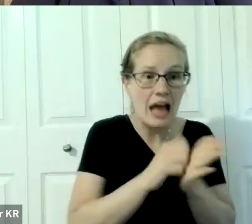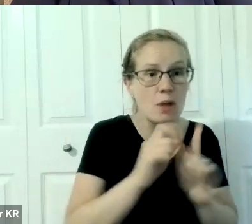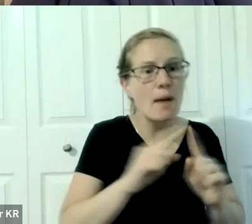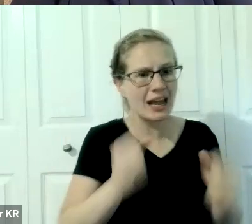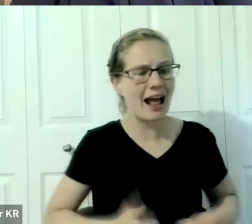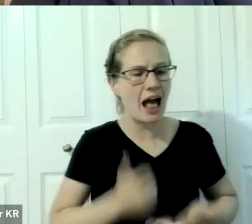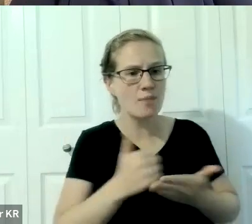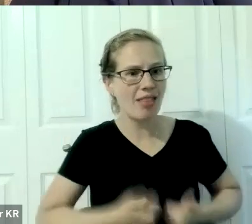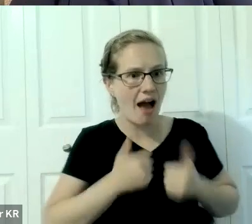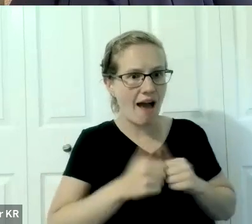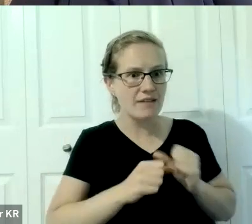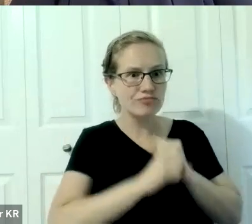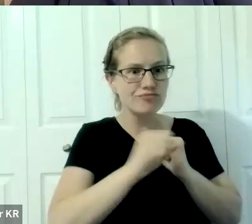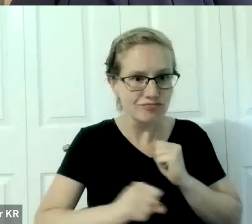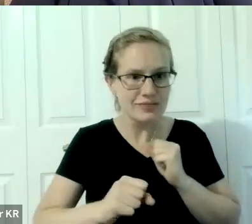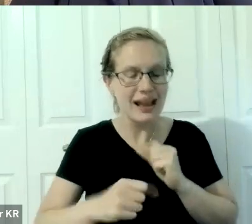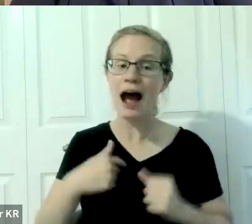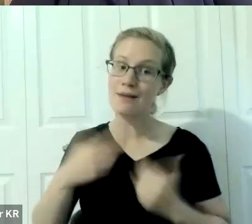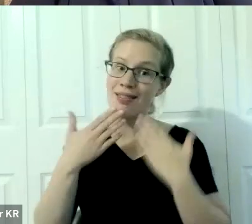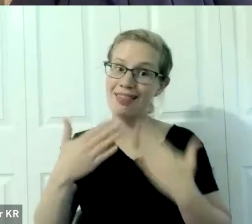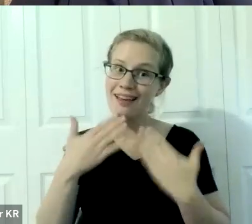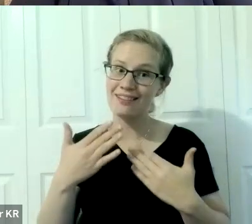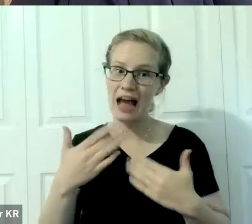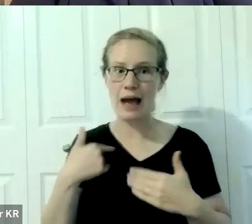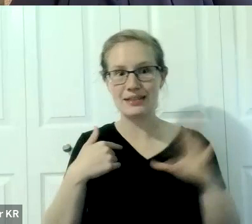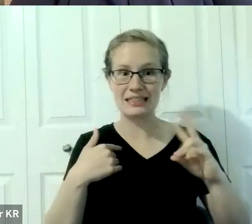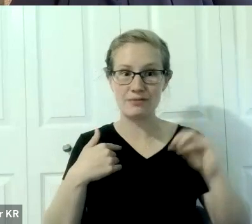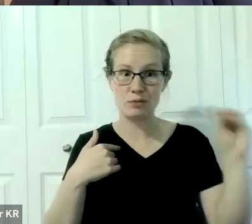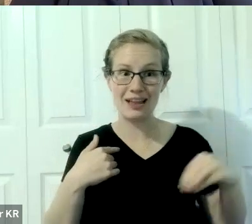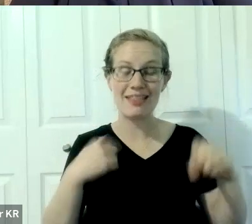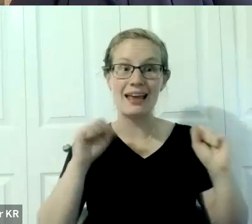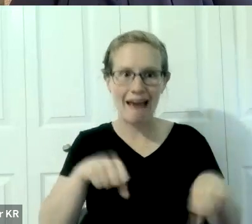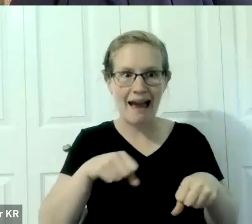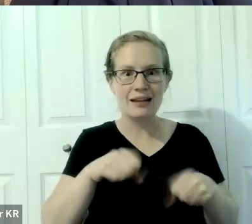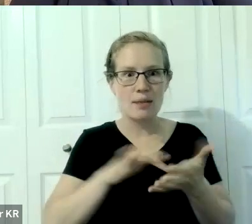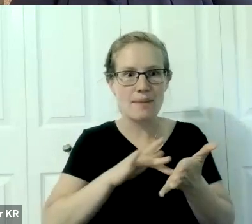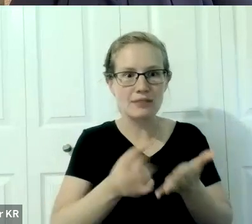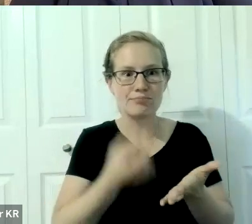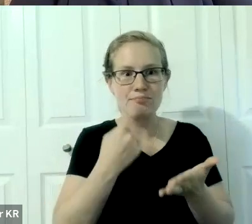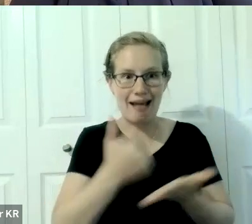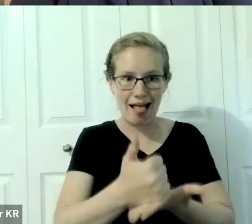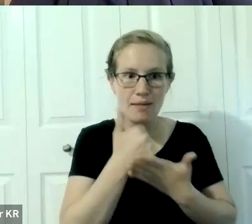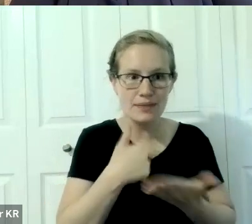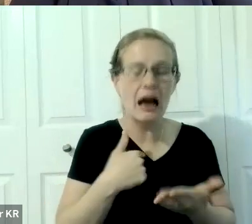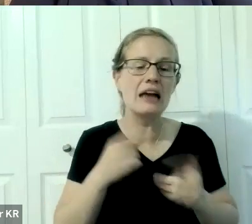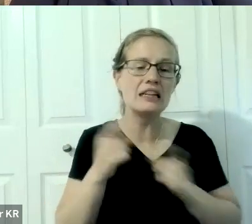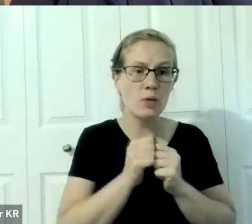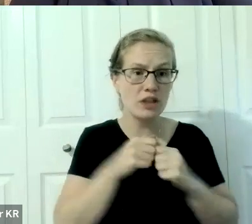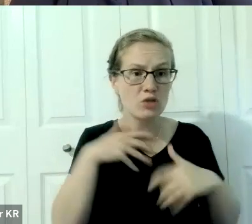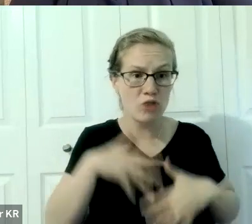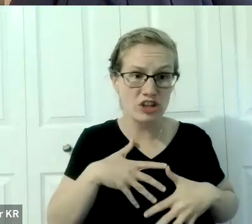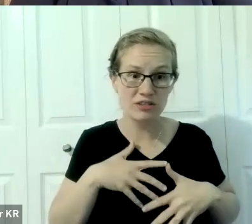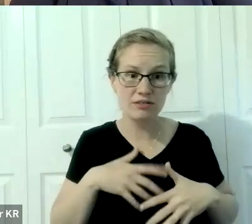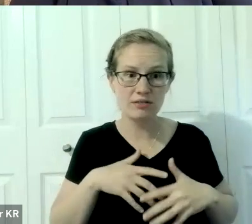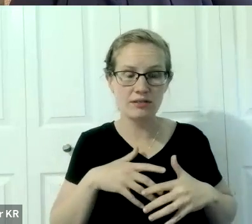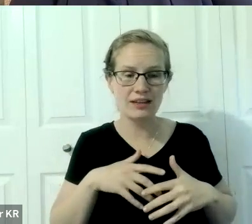same thing with medicines. I'm fortunate. I'm in the 70%, I guess, that does respond to medicine. I have to deal with depression, which is like the